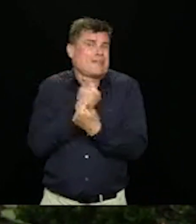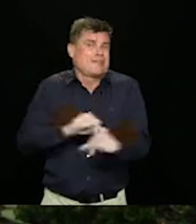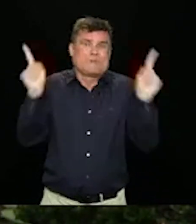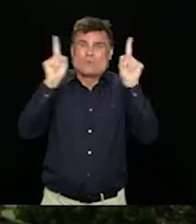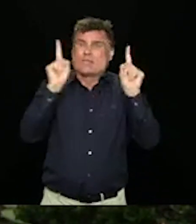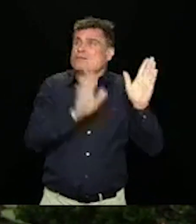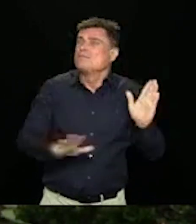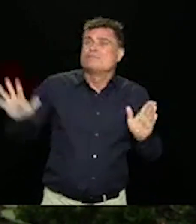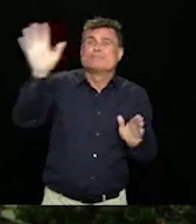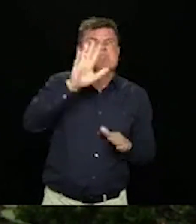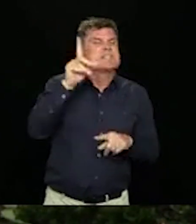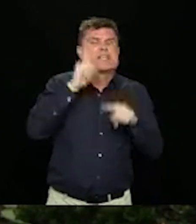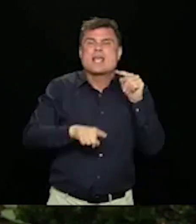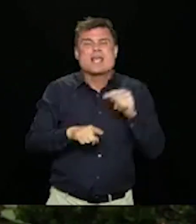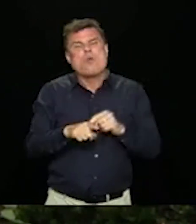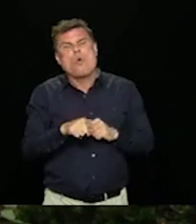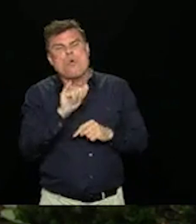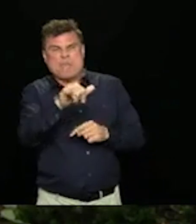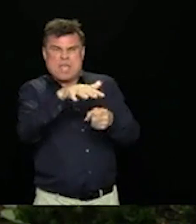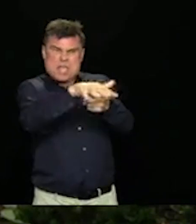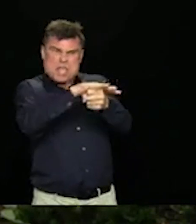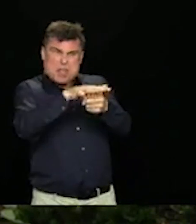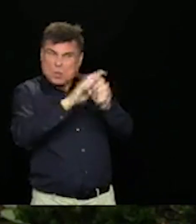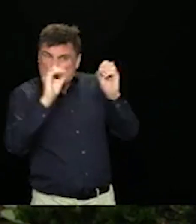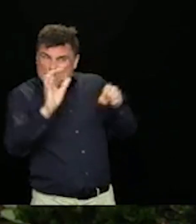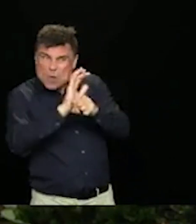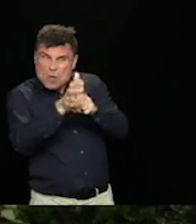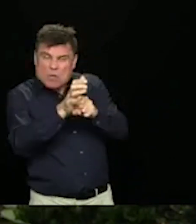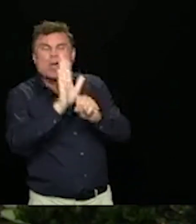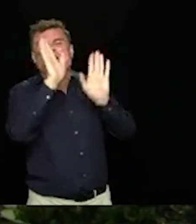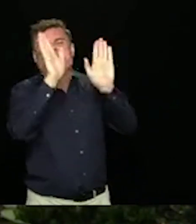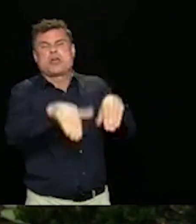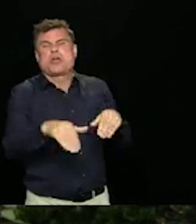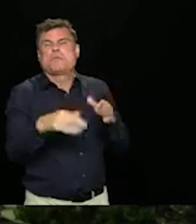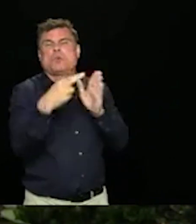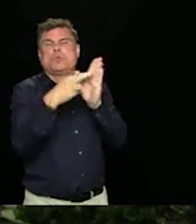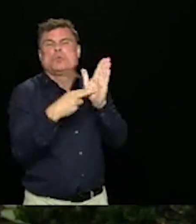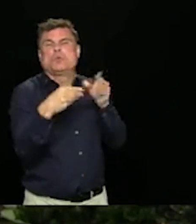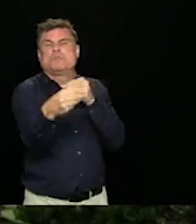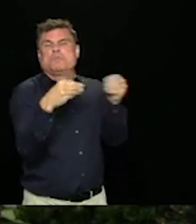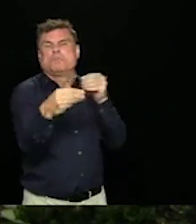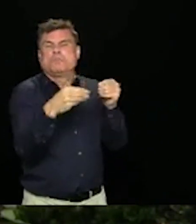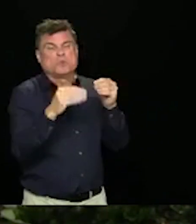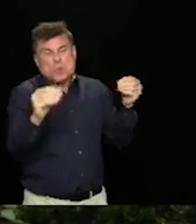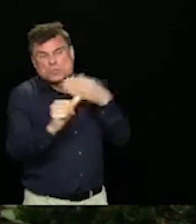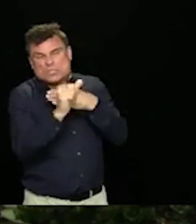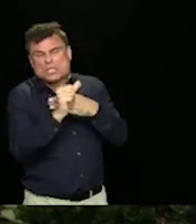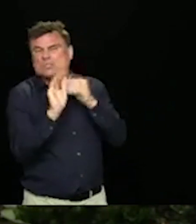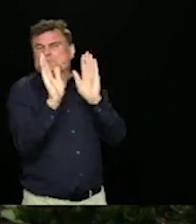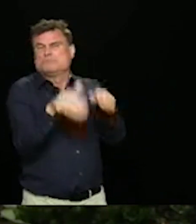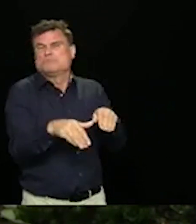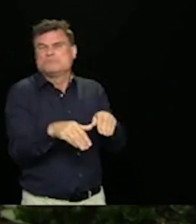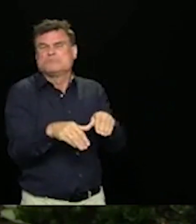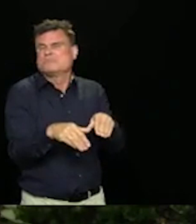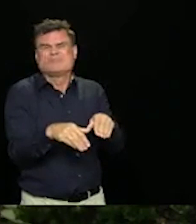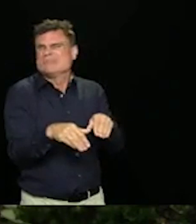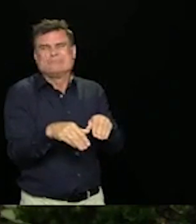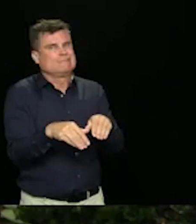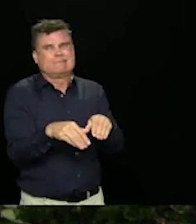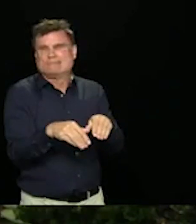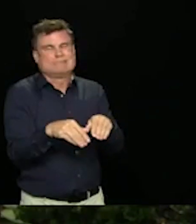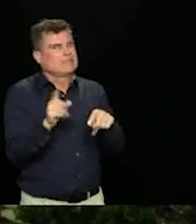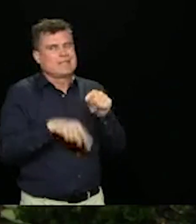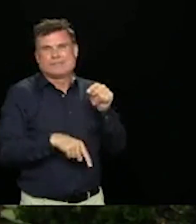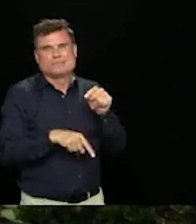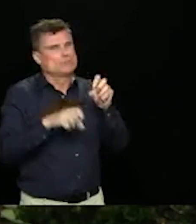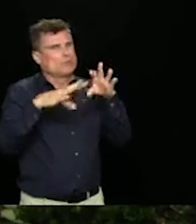British Columbia. There is not one part of the province that is less susceptible to outbreak if we don't follow the directions that